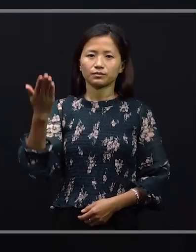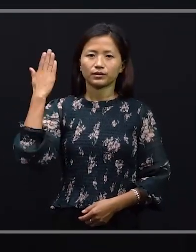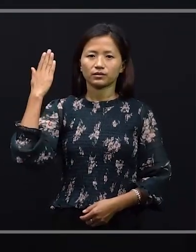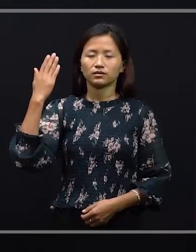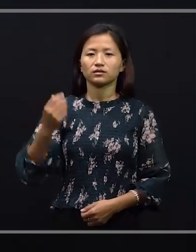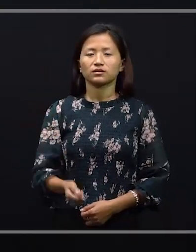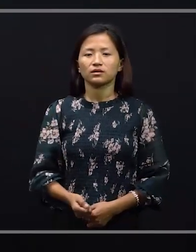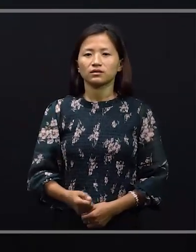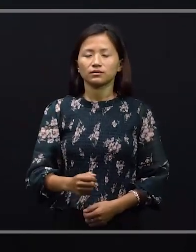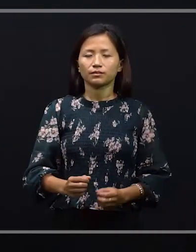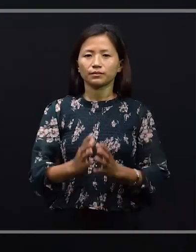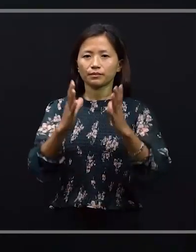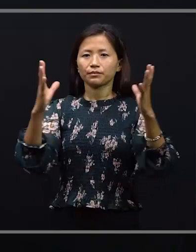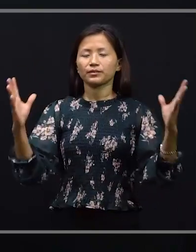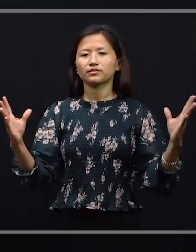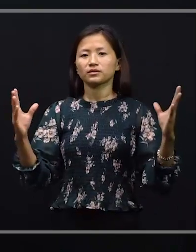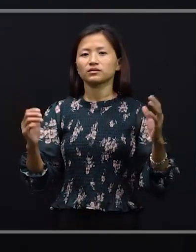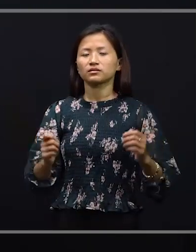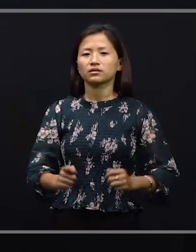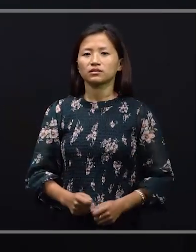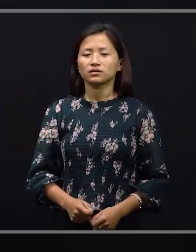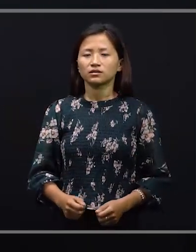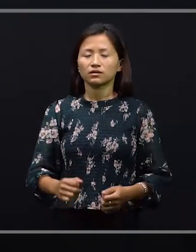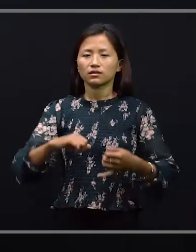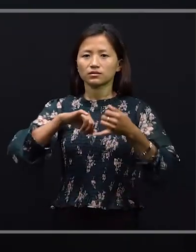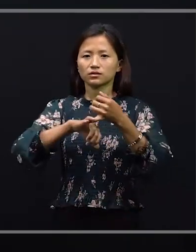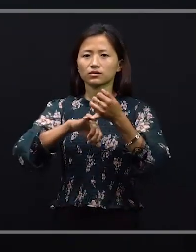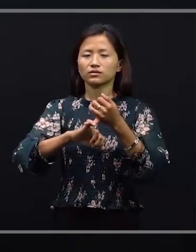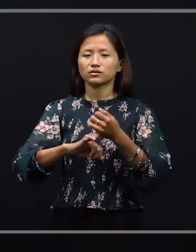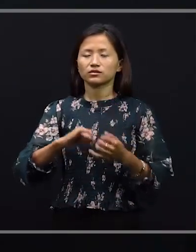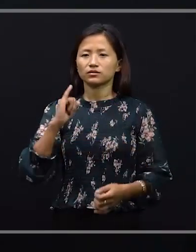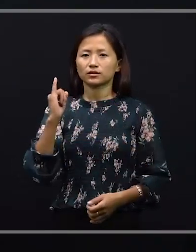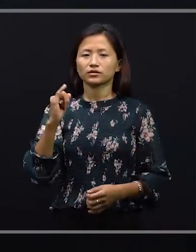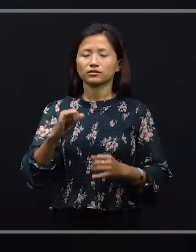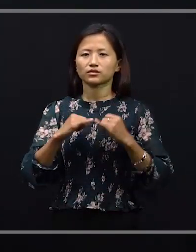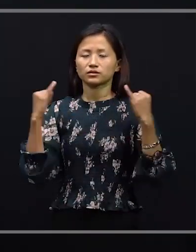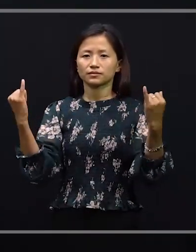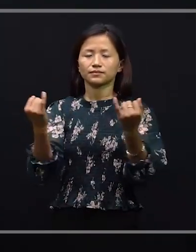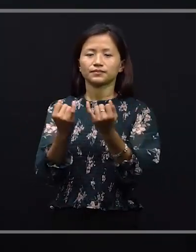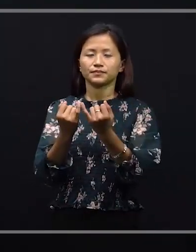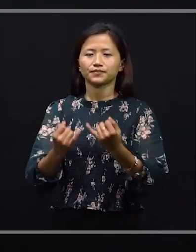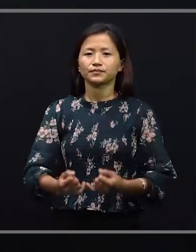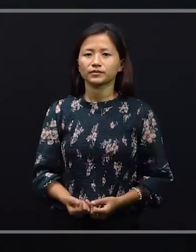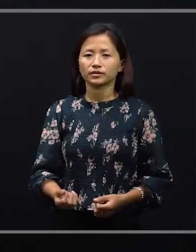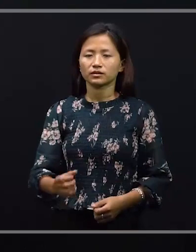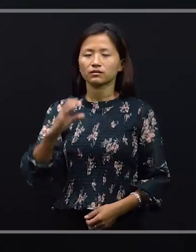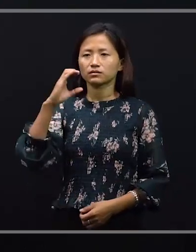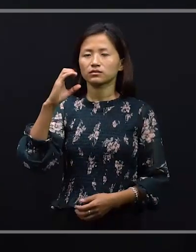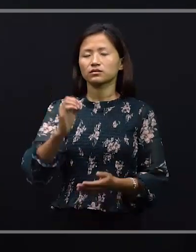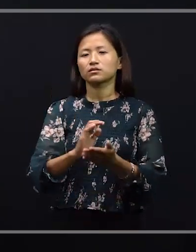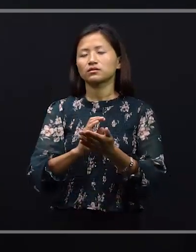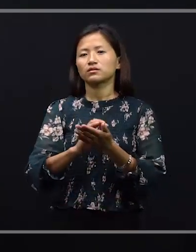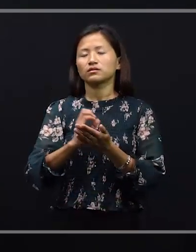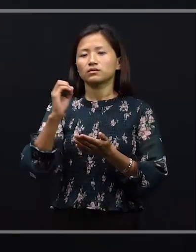that time, many, they call it as Swadeshi industries. Okay, many Indian cottage industries